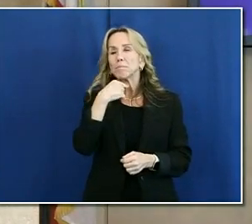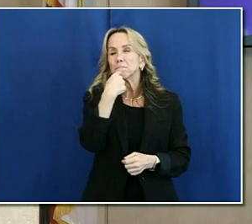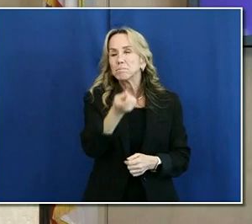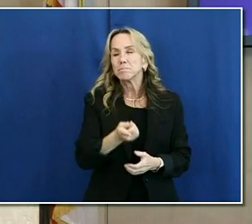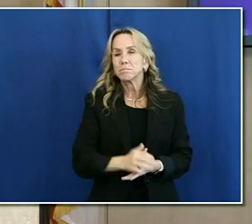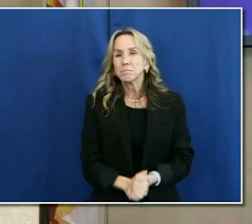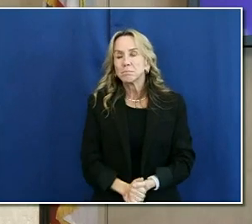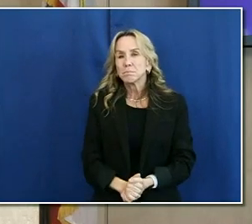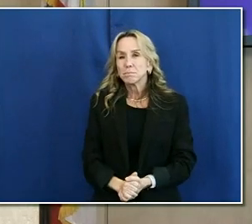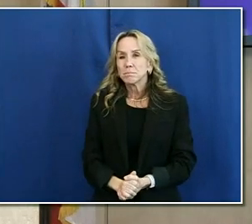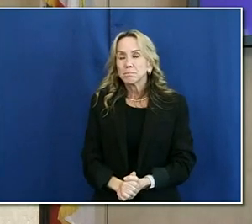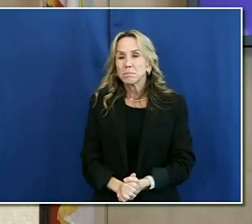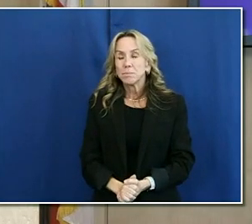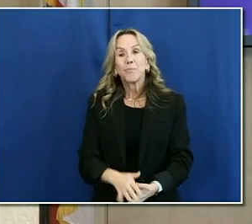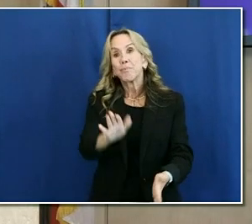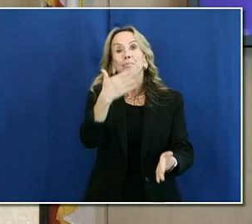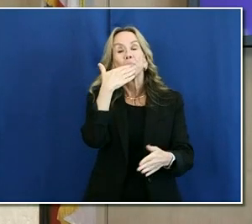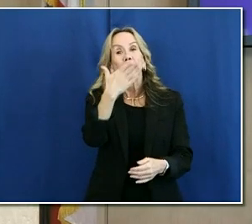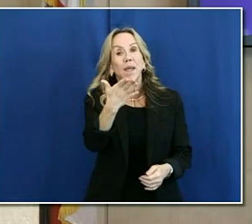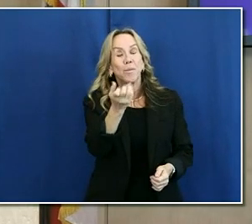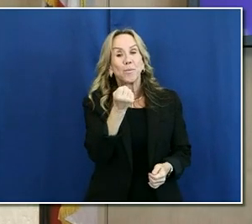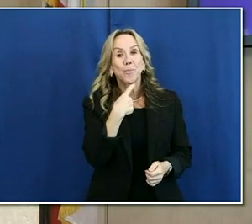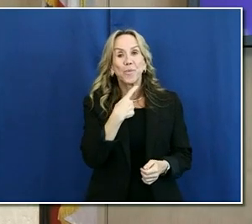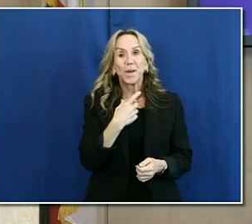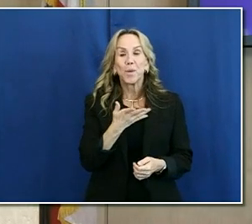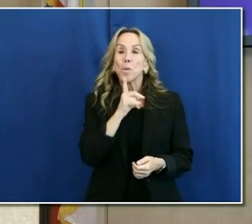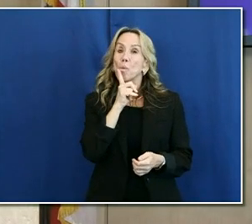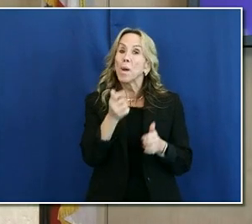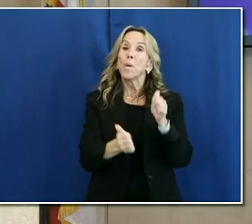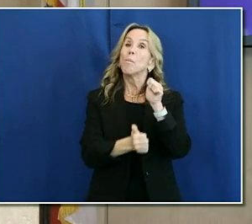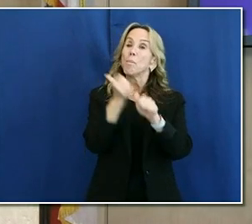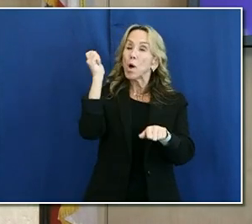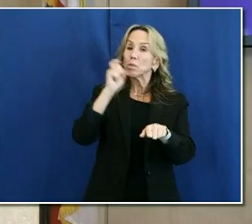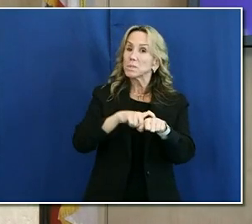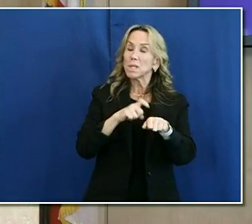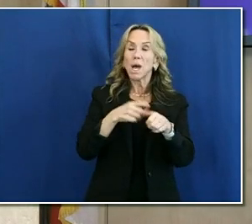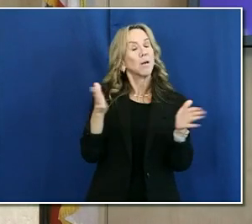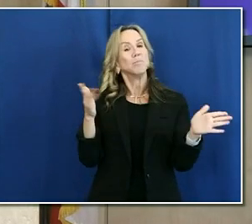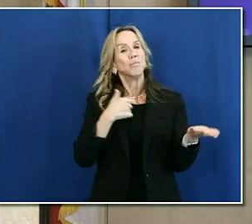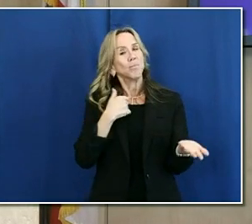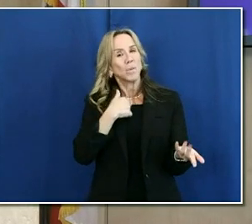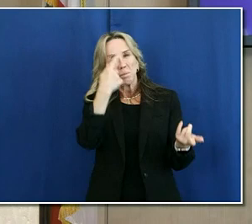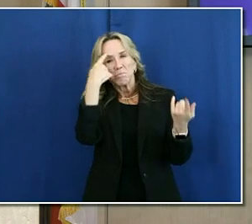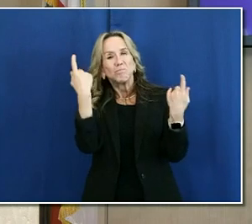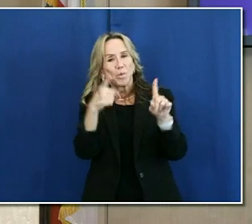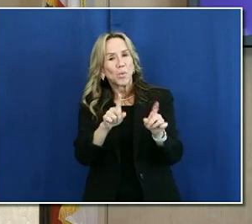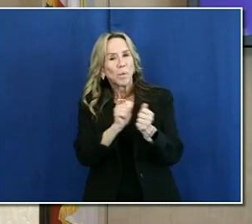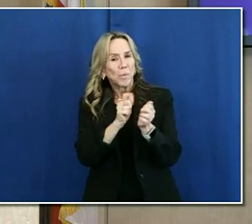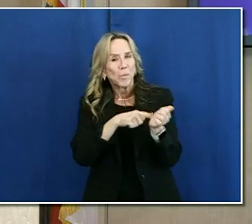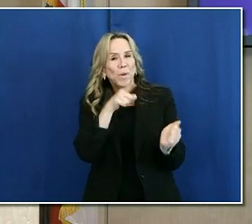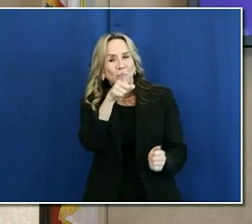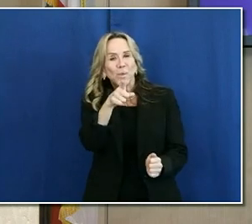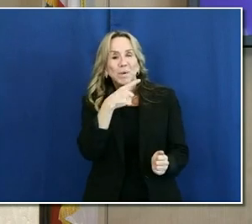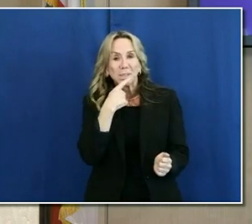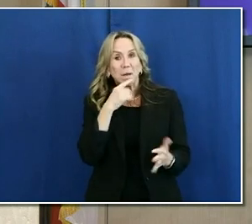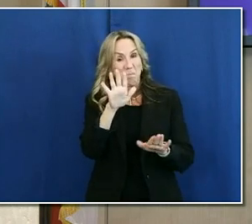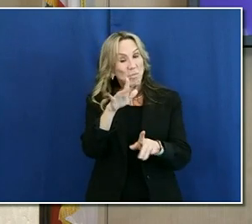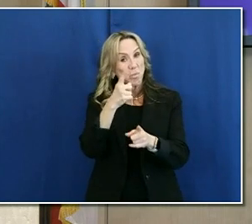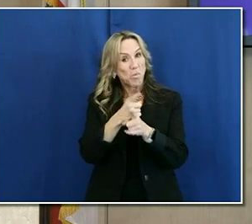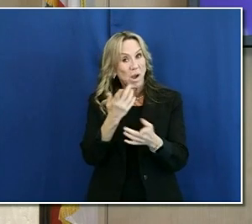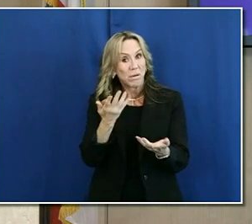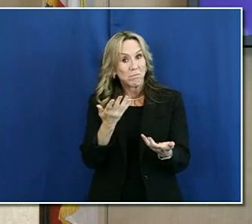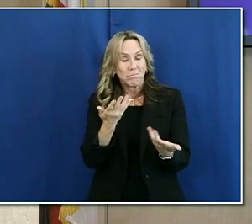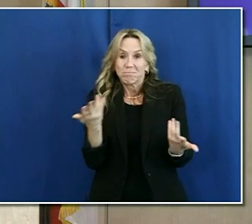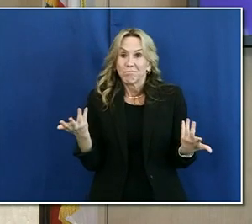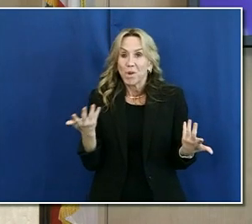Thank you for that question. And actually, in general, we would concur with that advice. That is, it is better for somebody who is known,